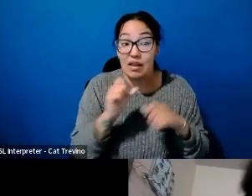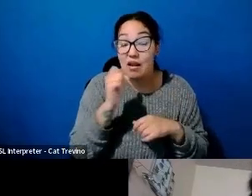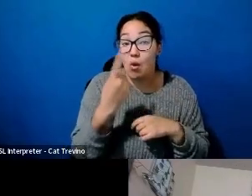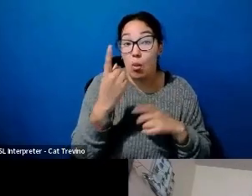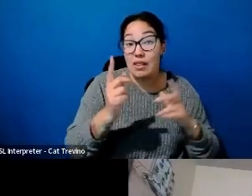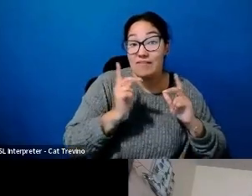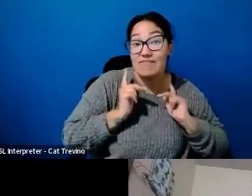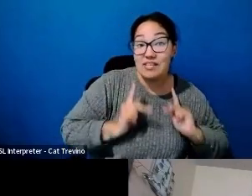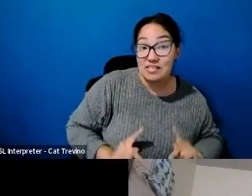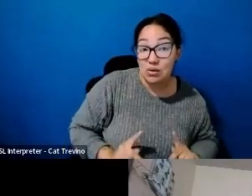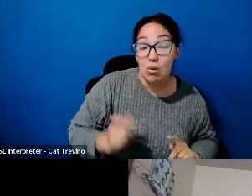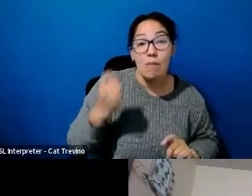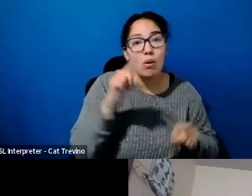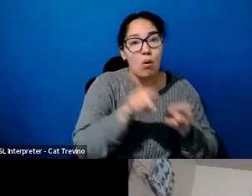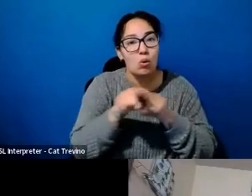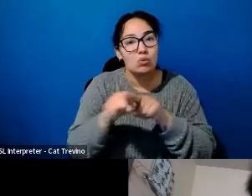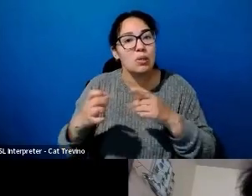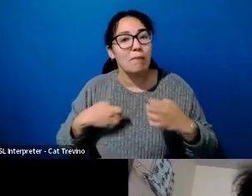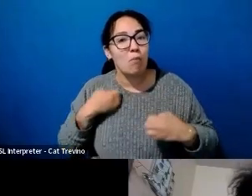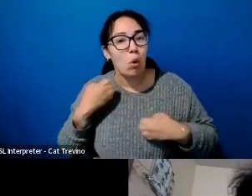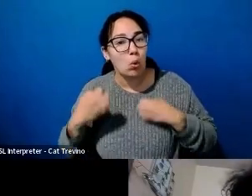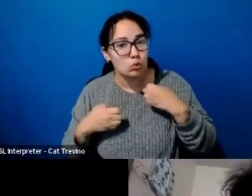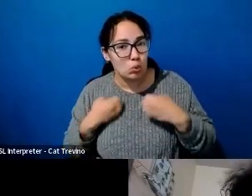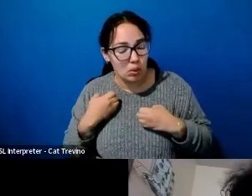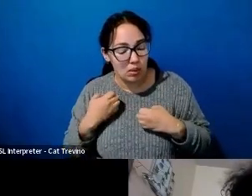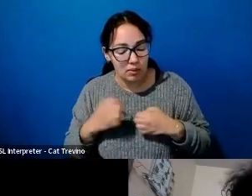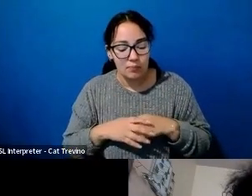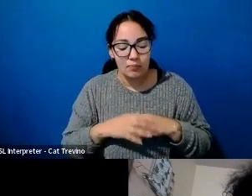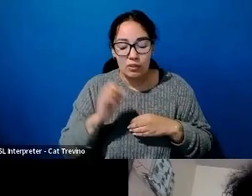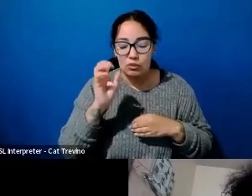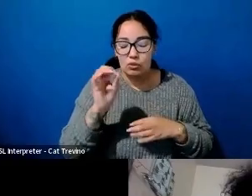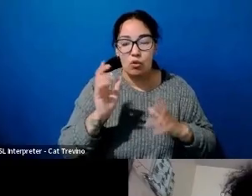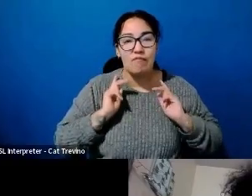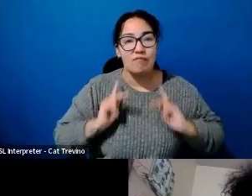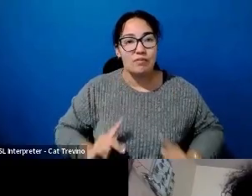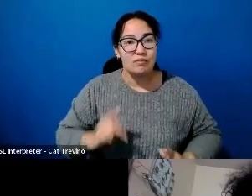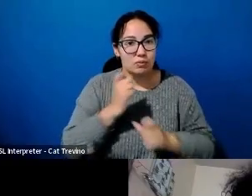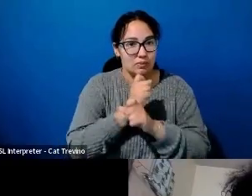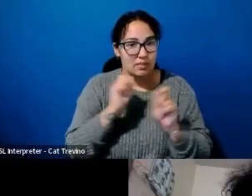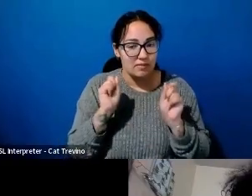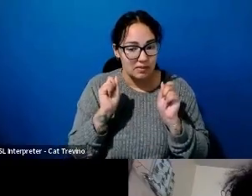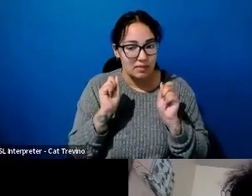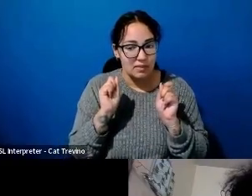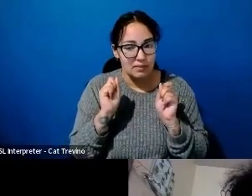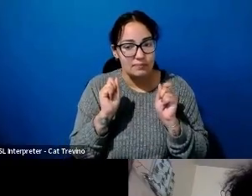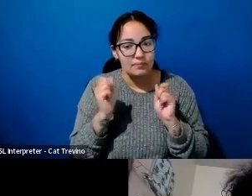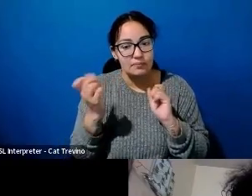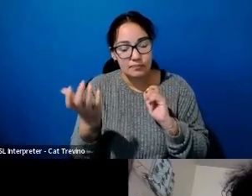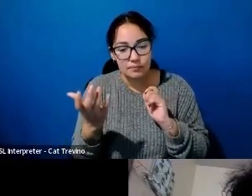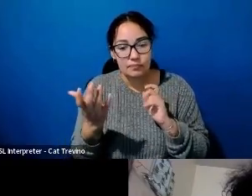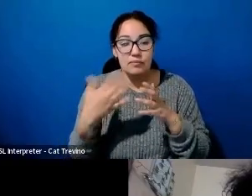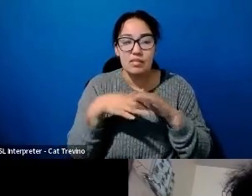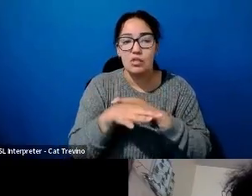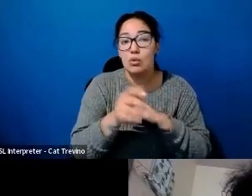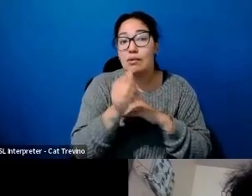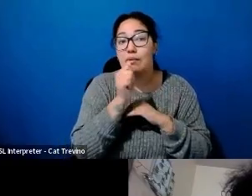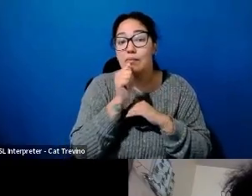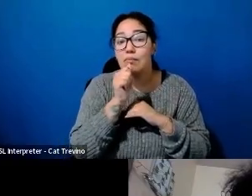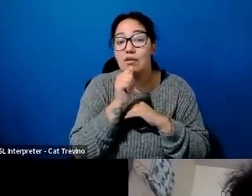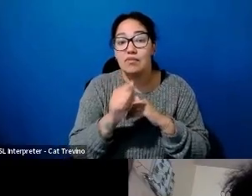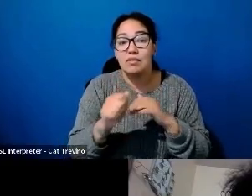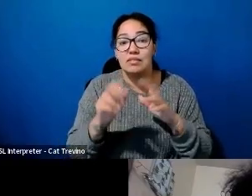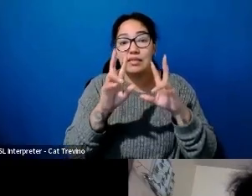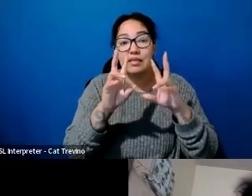physical, but it's also emotional. And so for our physical safety, taking us into a private exam room,